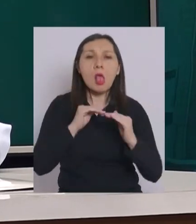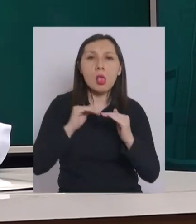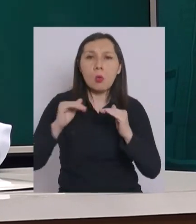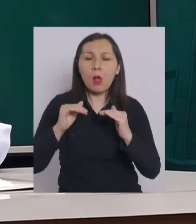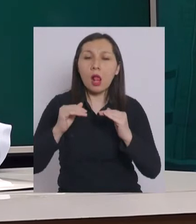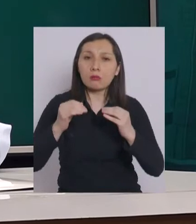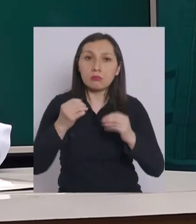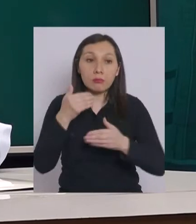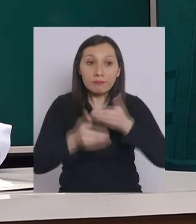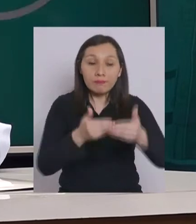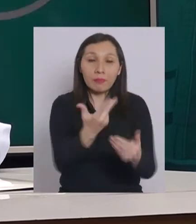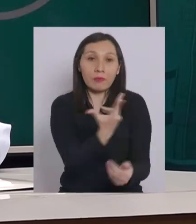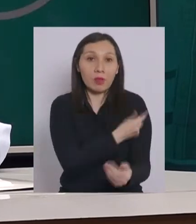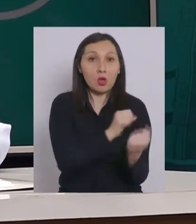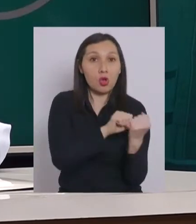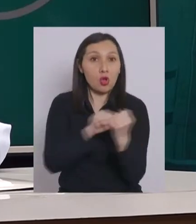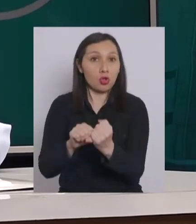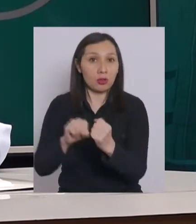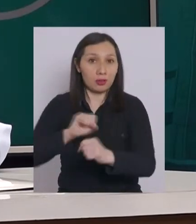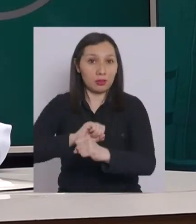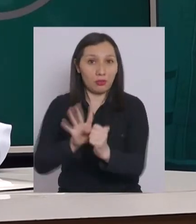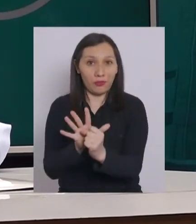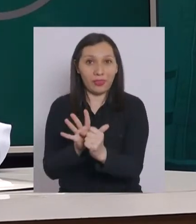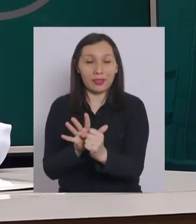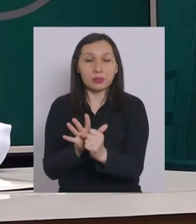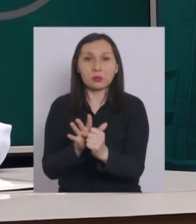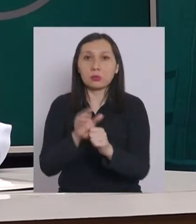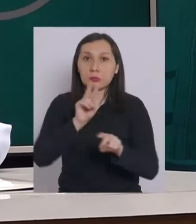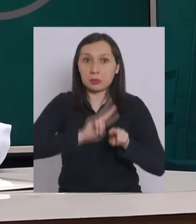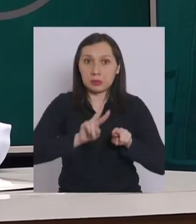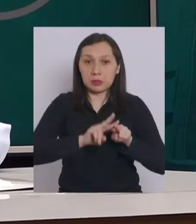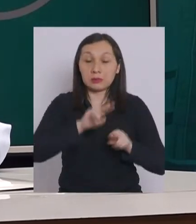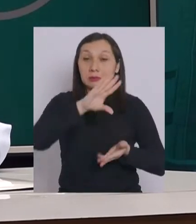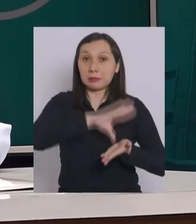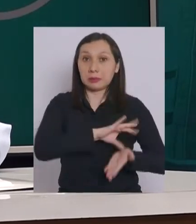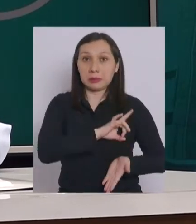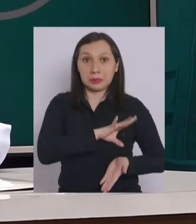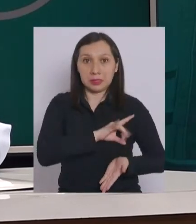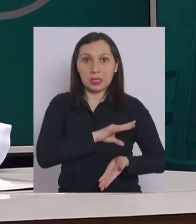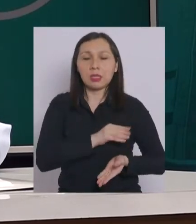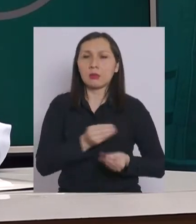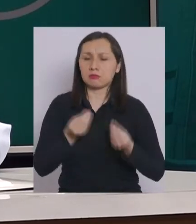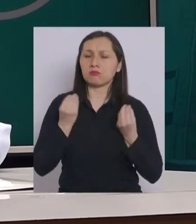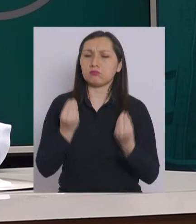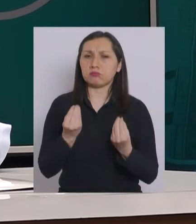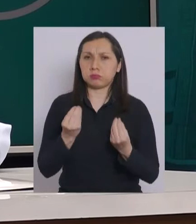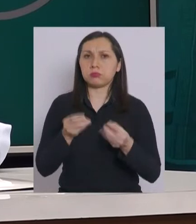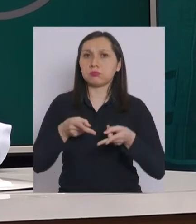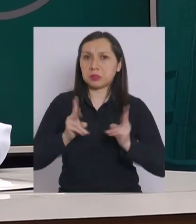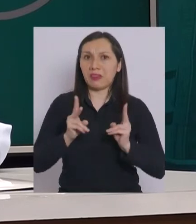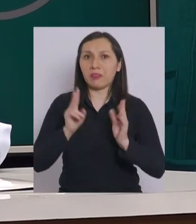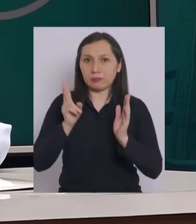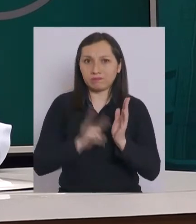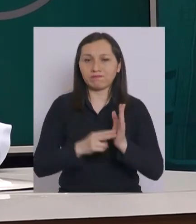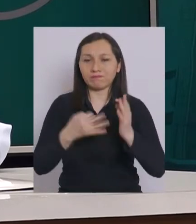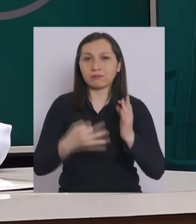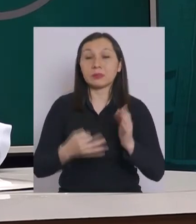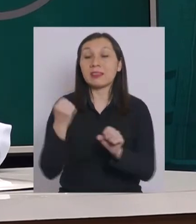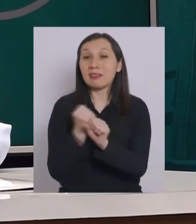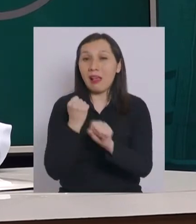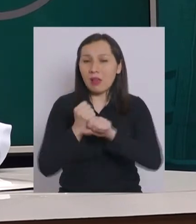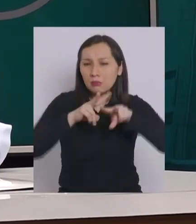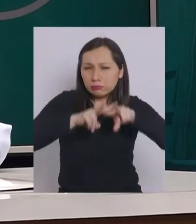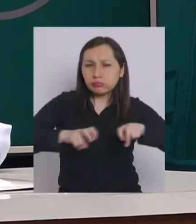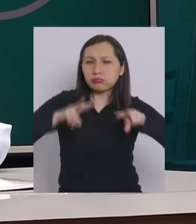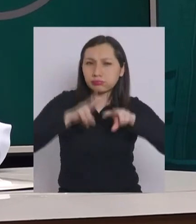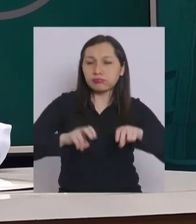close our research and to corroborate that the vaccination strategy against COVID-19 developed by our country